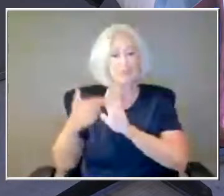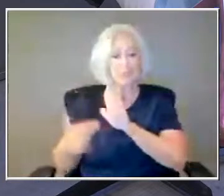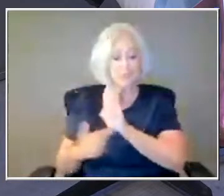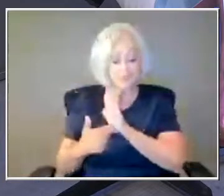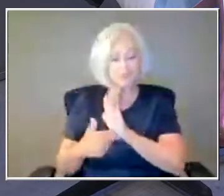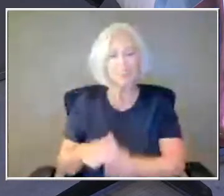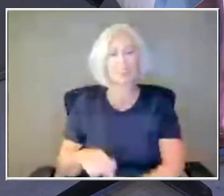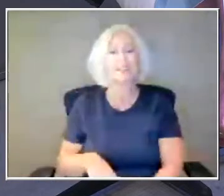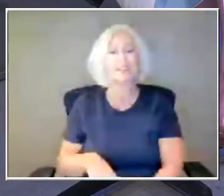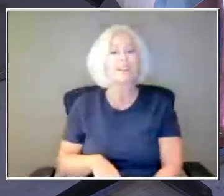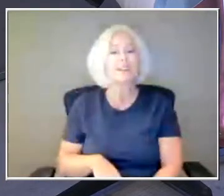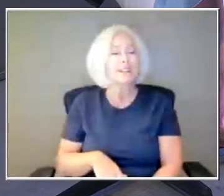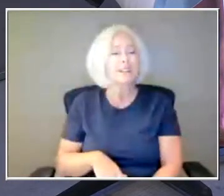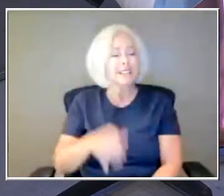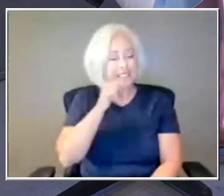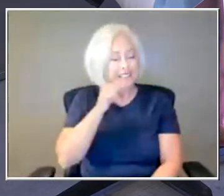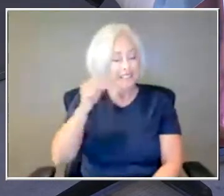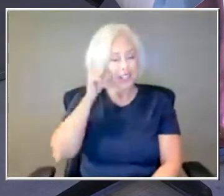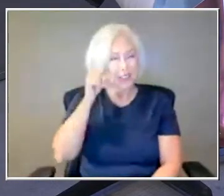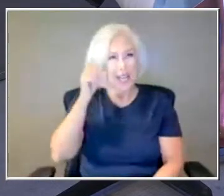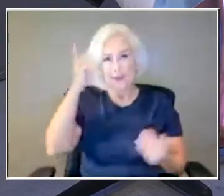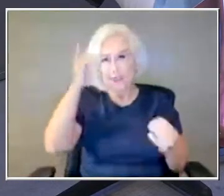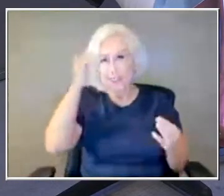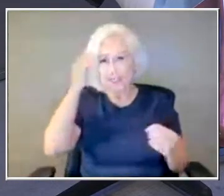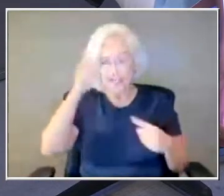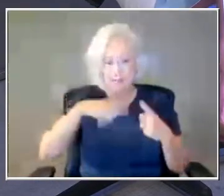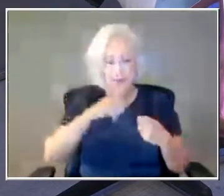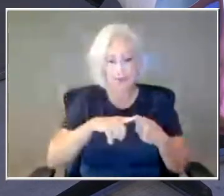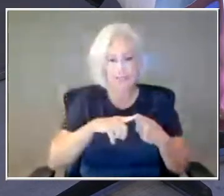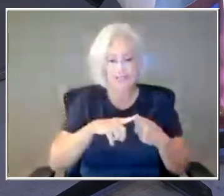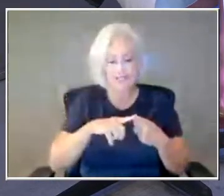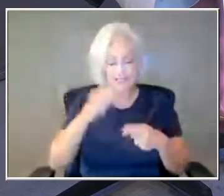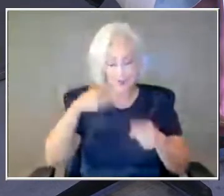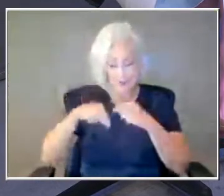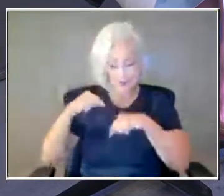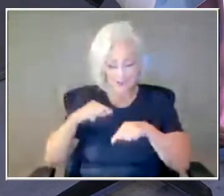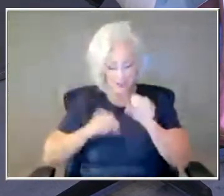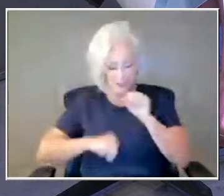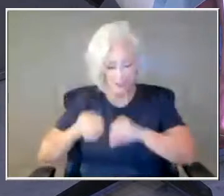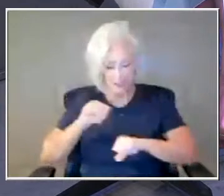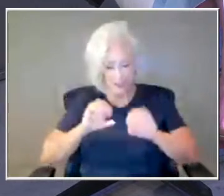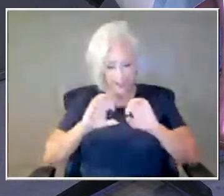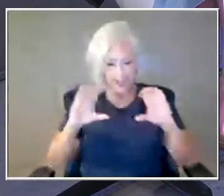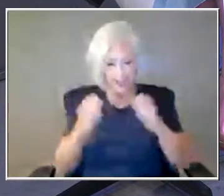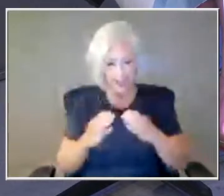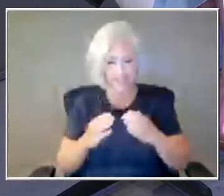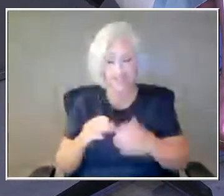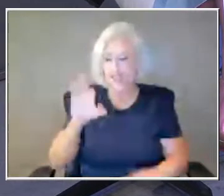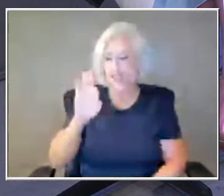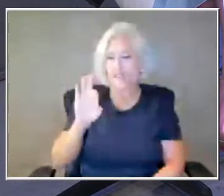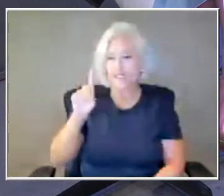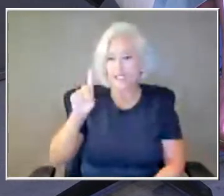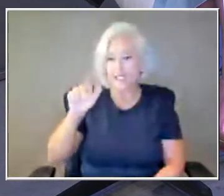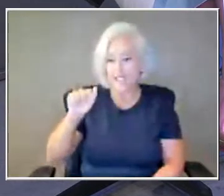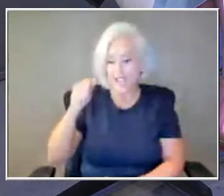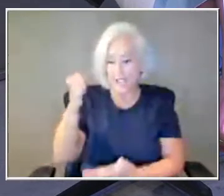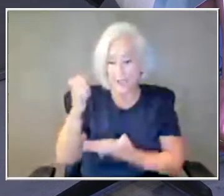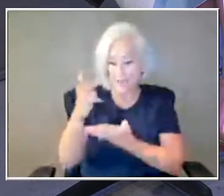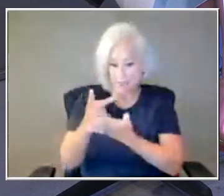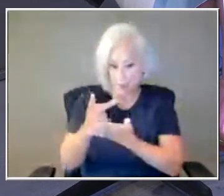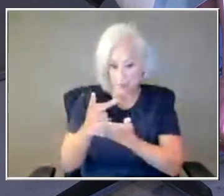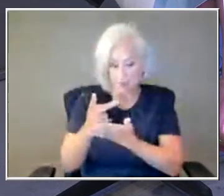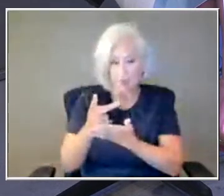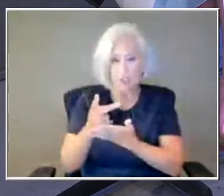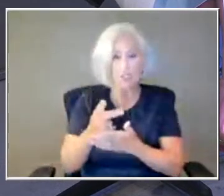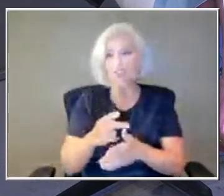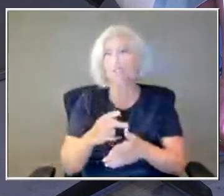to take me back to my science class and help me understand. So when something is FDA approved and it's targeted, a question we often get from our audience is,